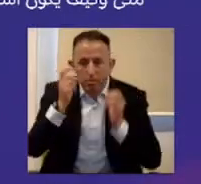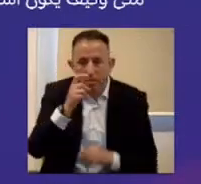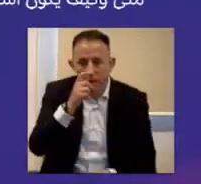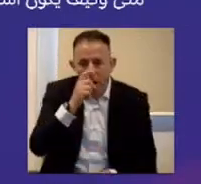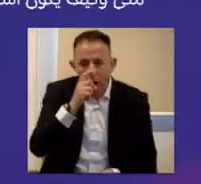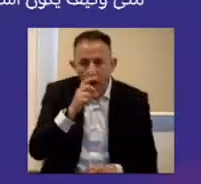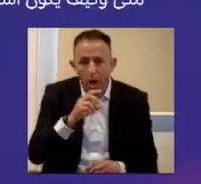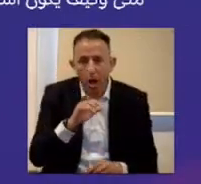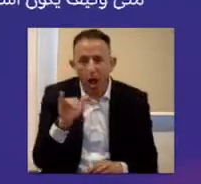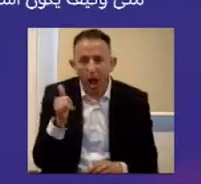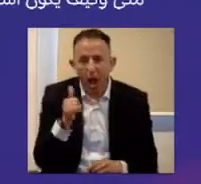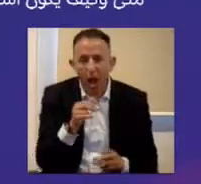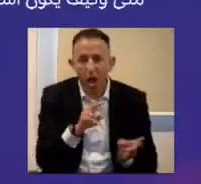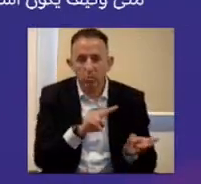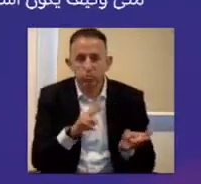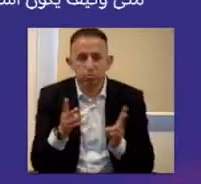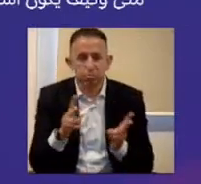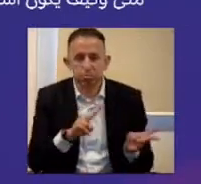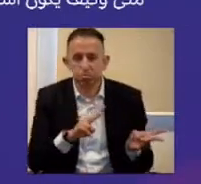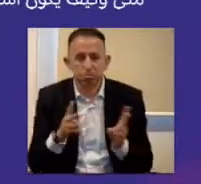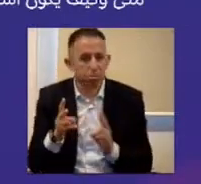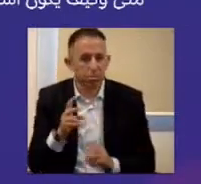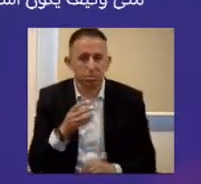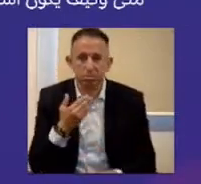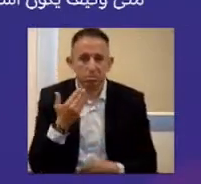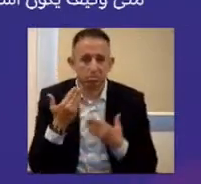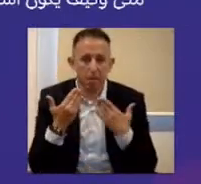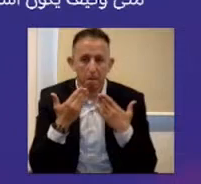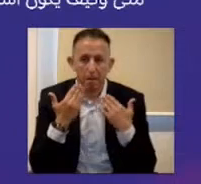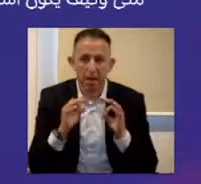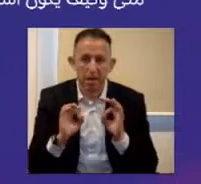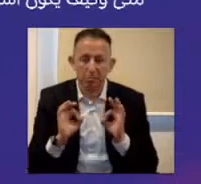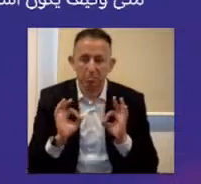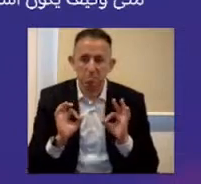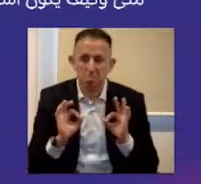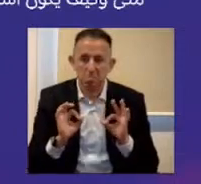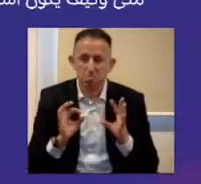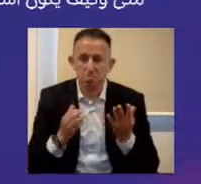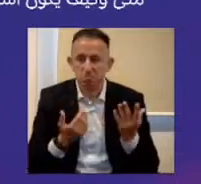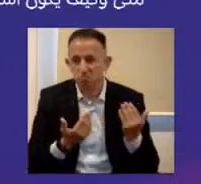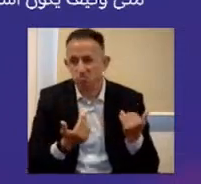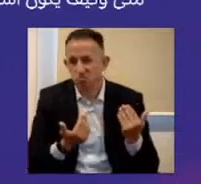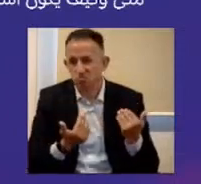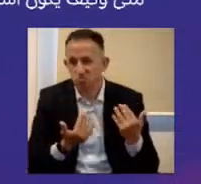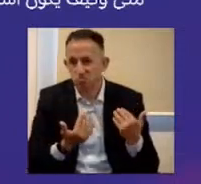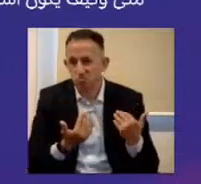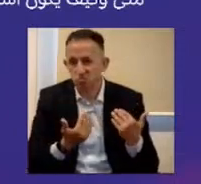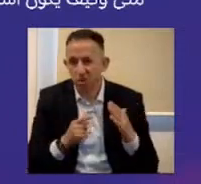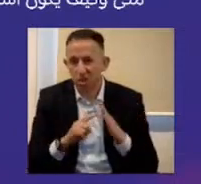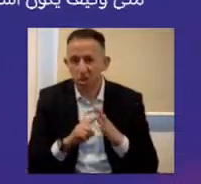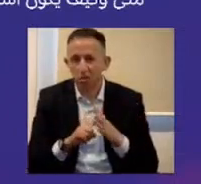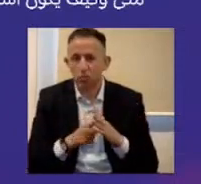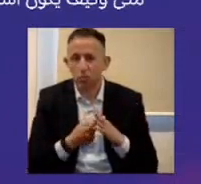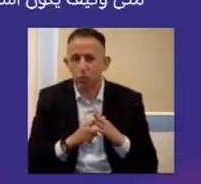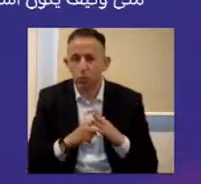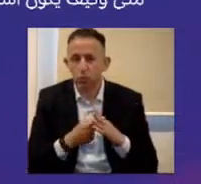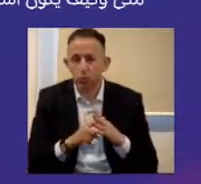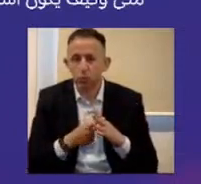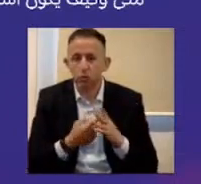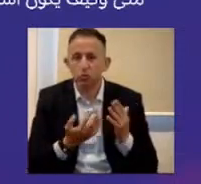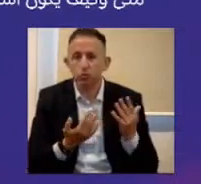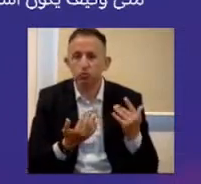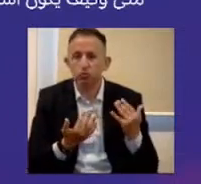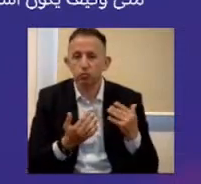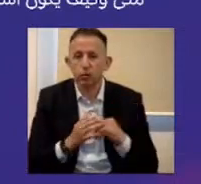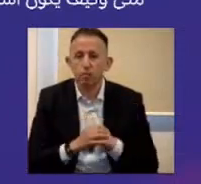AI many, many times. And I'm sure that you are using AI tools every day. even if you are not all aware that